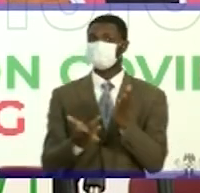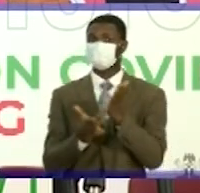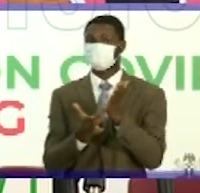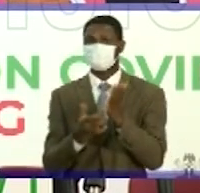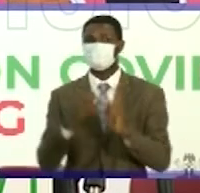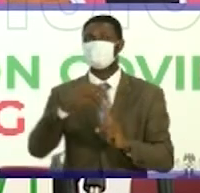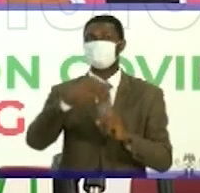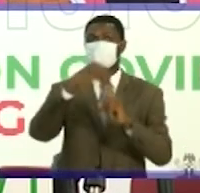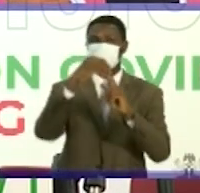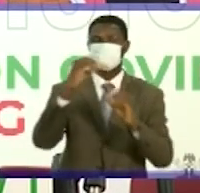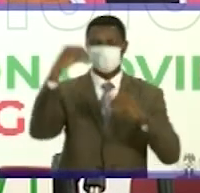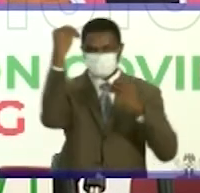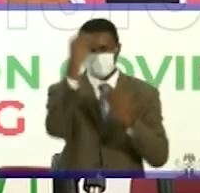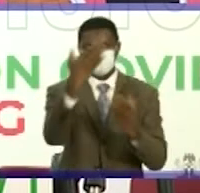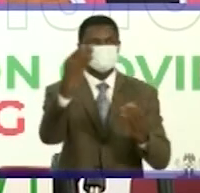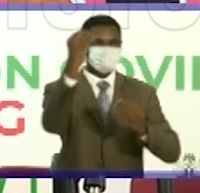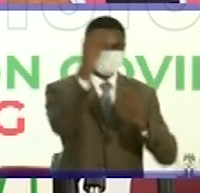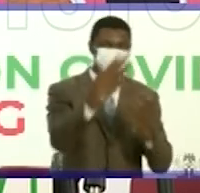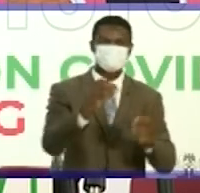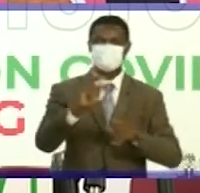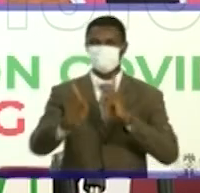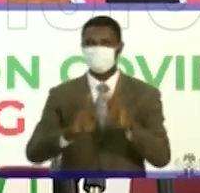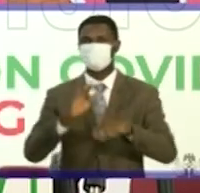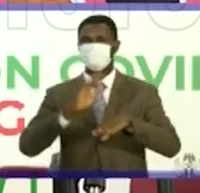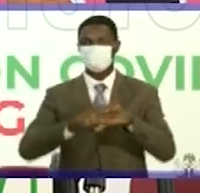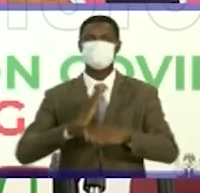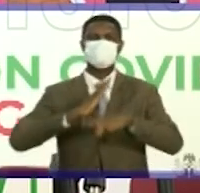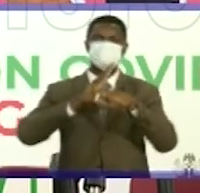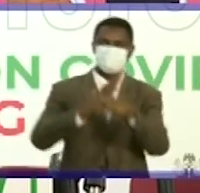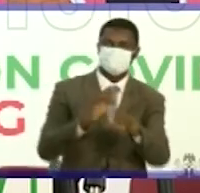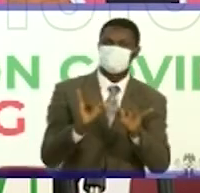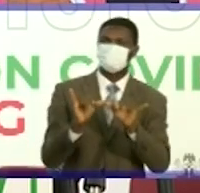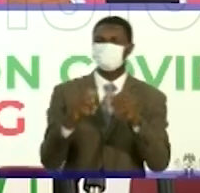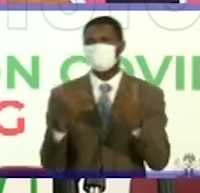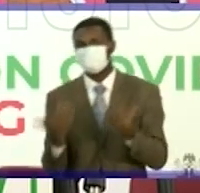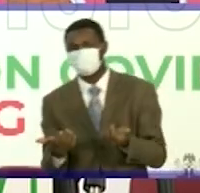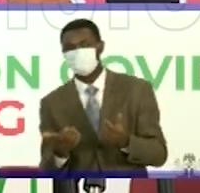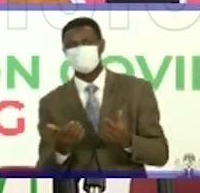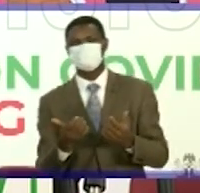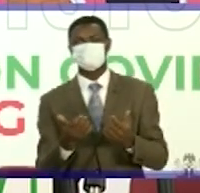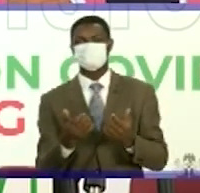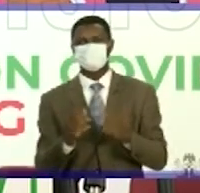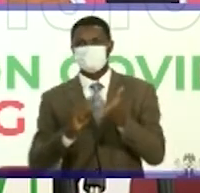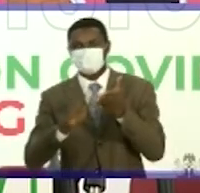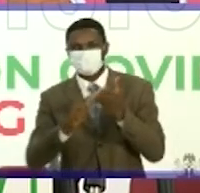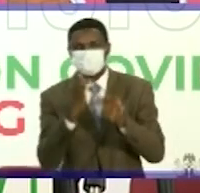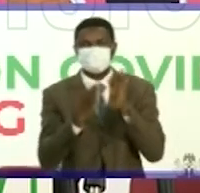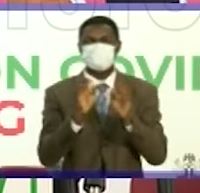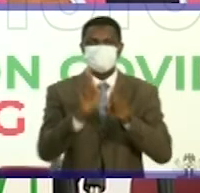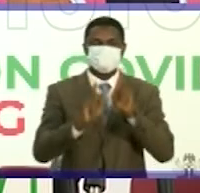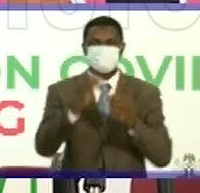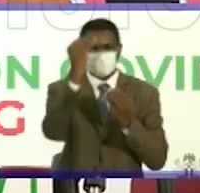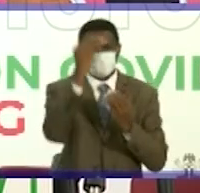providing information on prevention measures or assessing compliance will be critical.